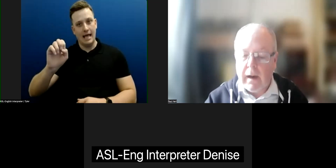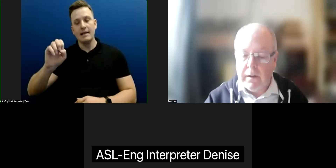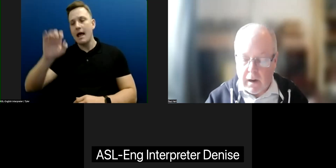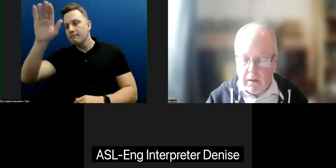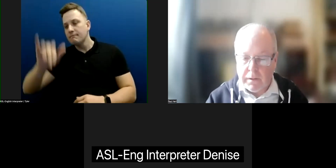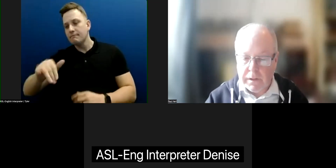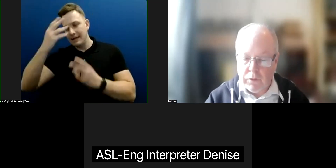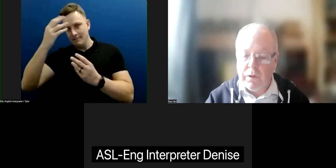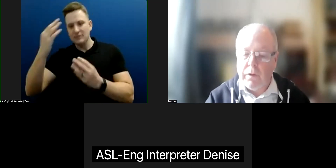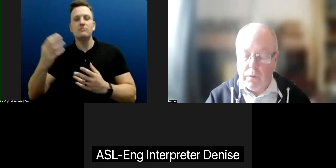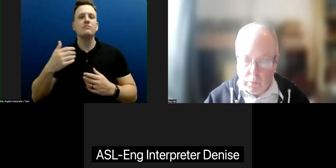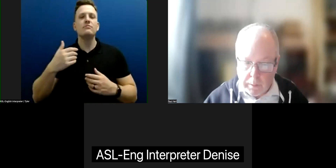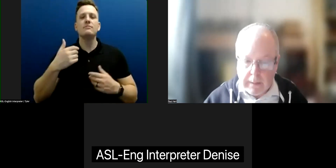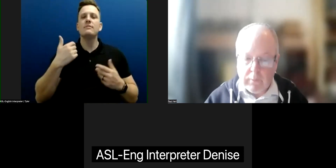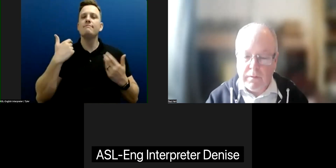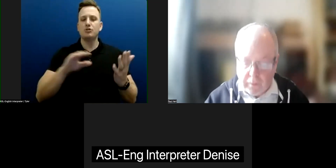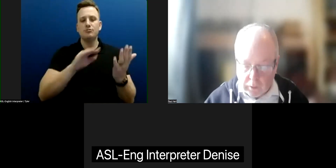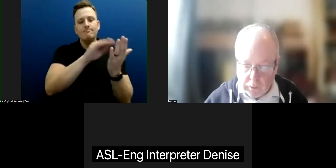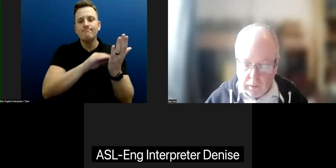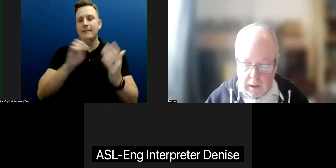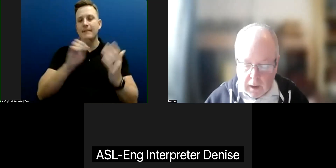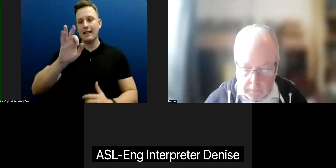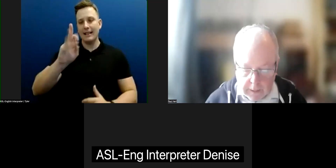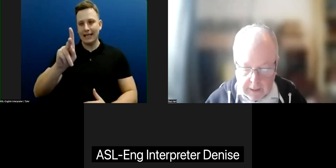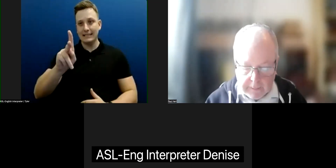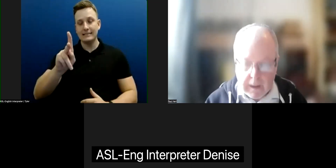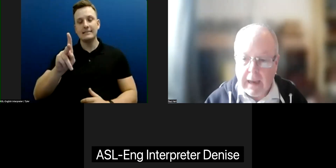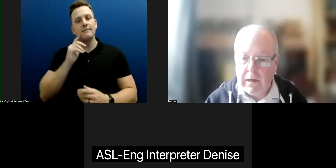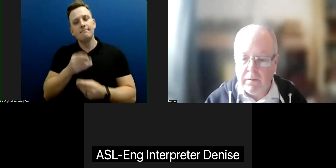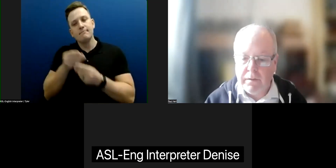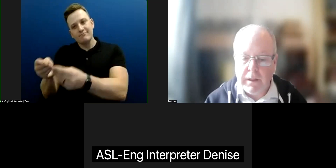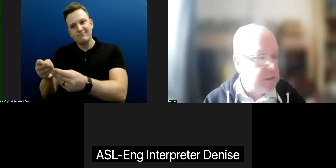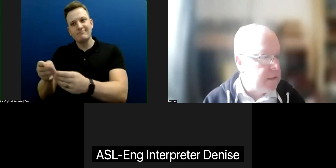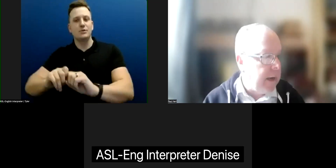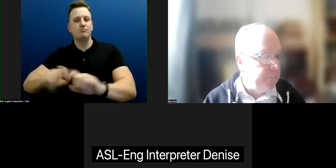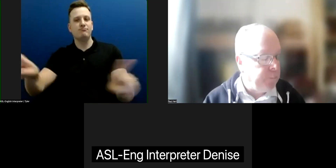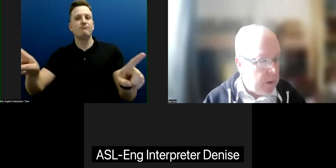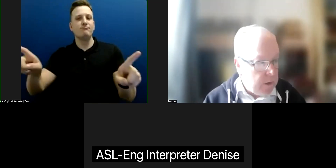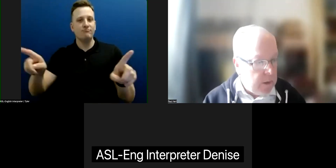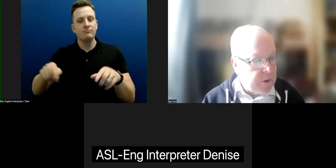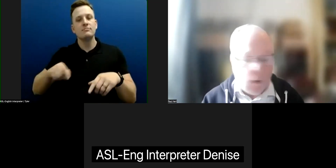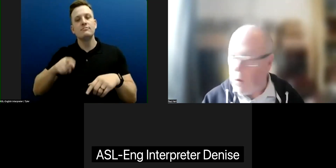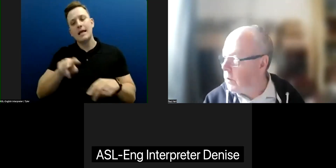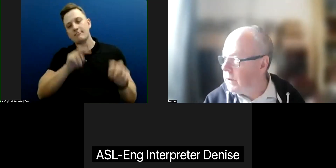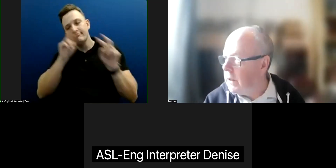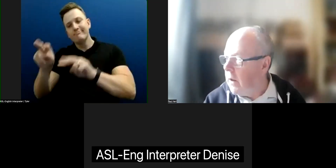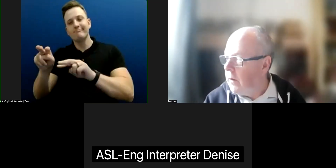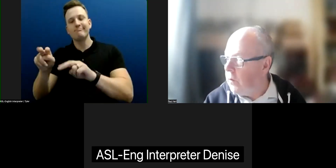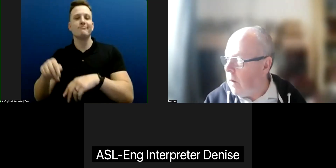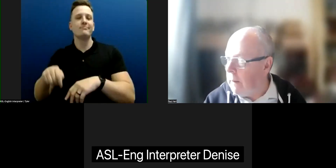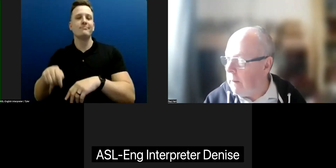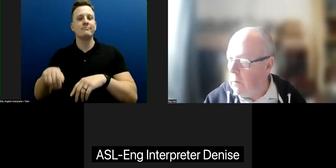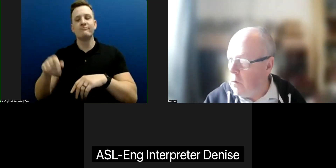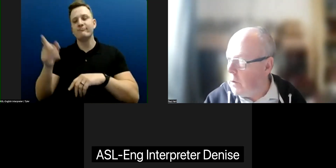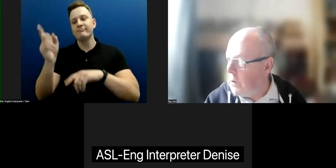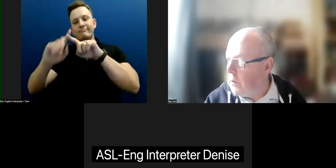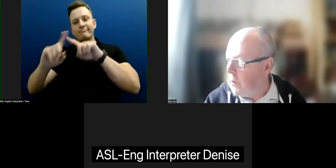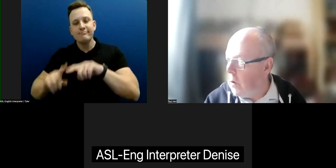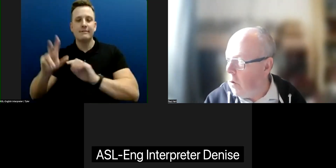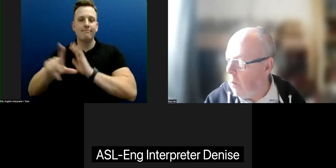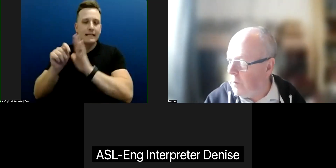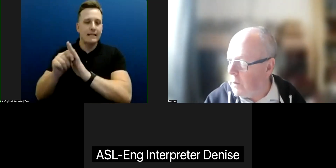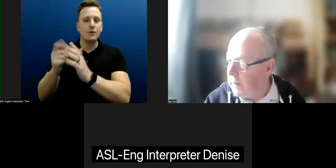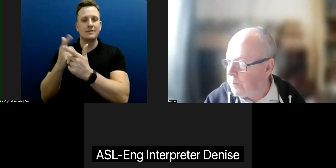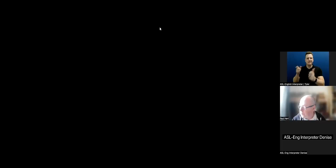Alana and others, so you will be able to follow up any of these talks. So I'm now going